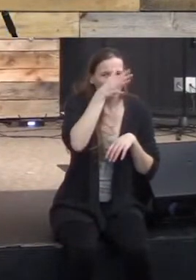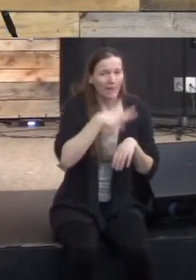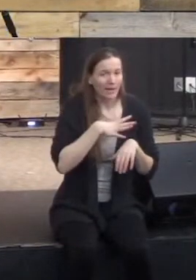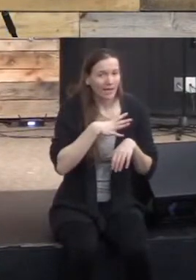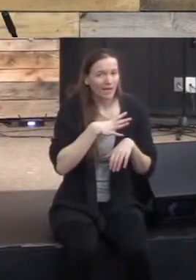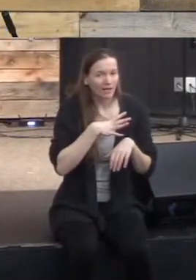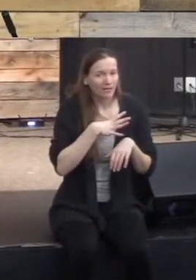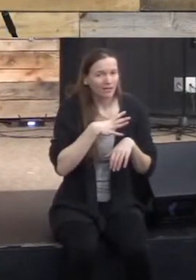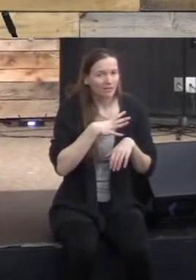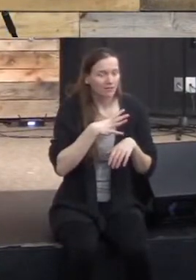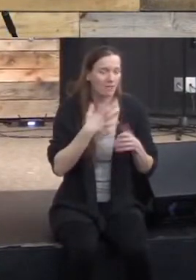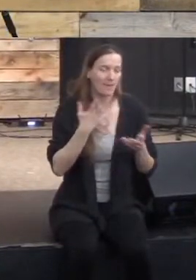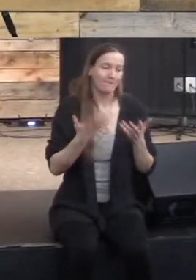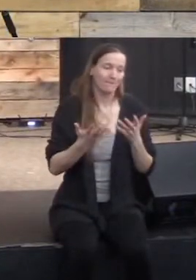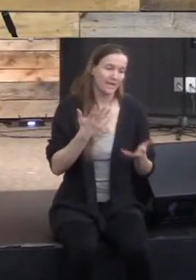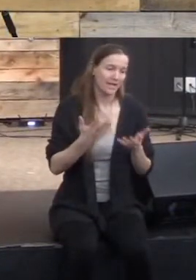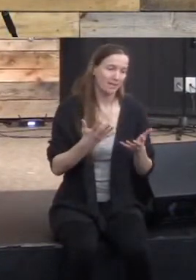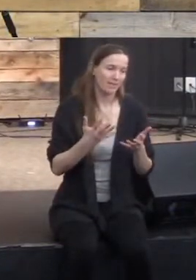faithful.